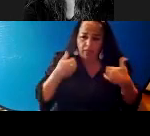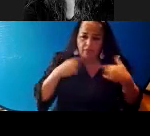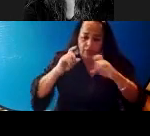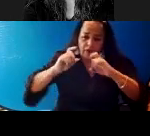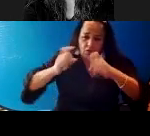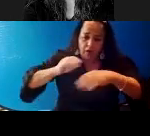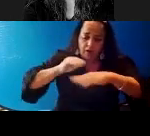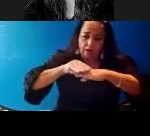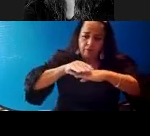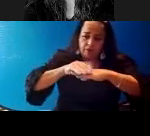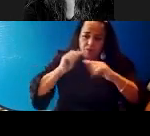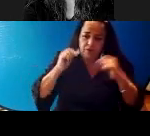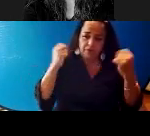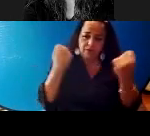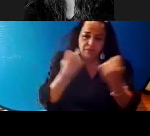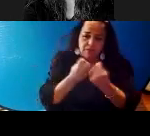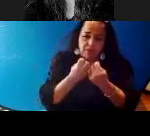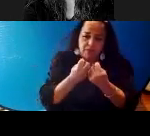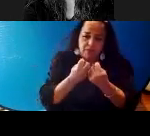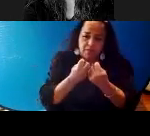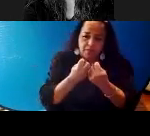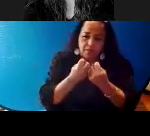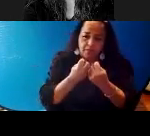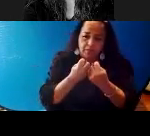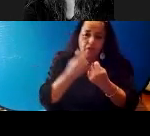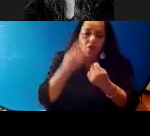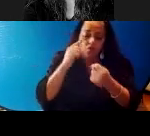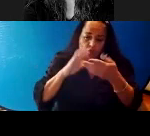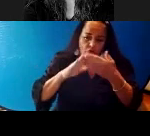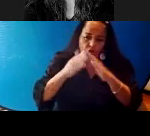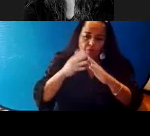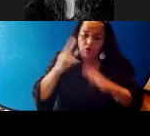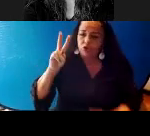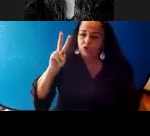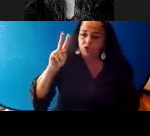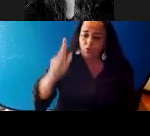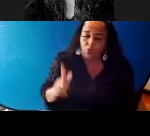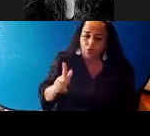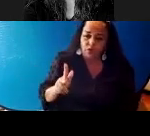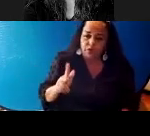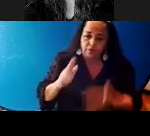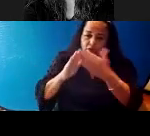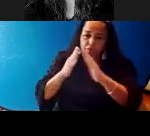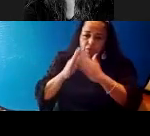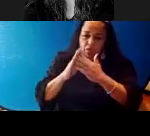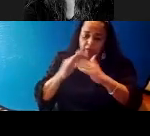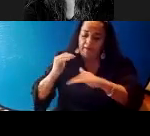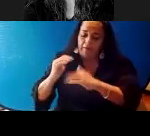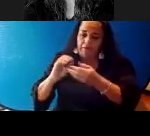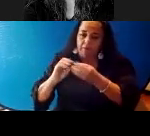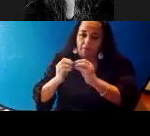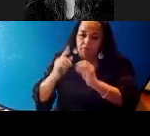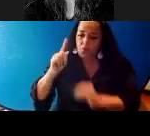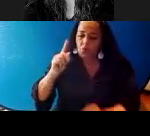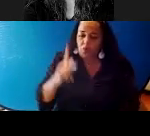advisory team that was weighted toward community, right? So it was 2/3 community, if I'm remembering the numbers right,